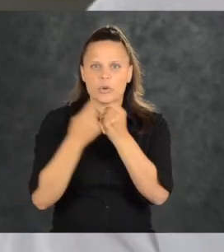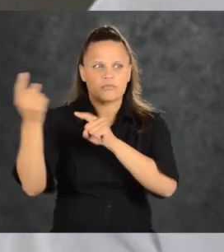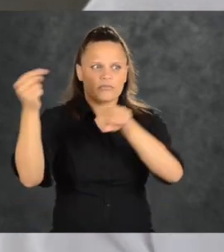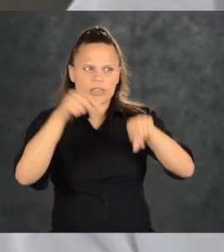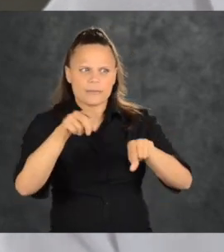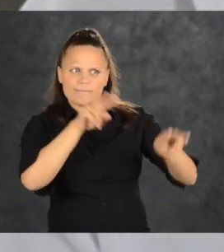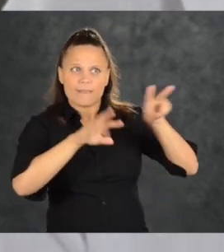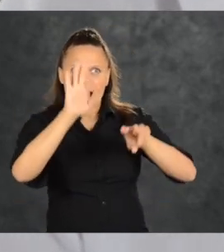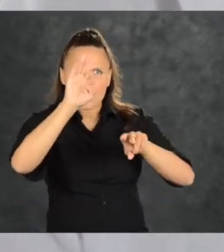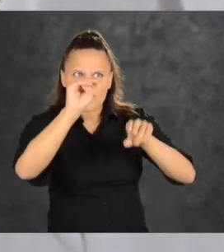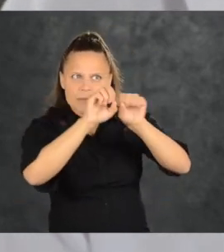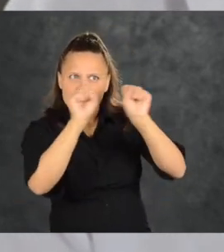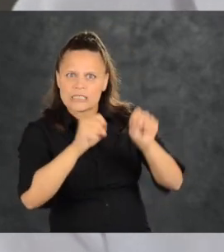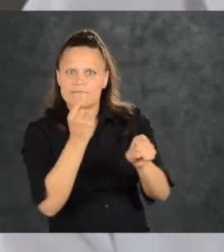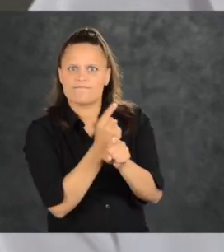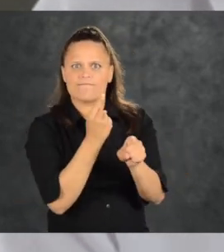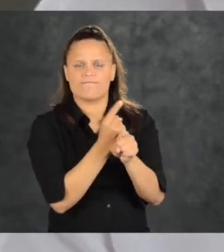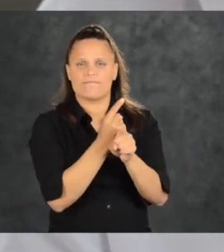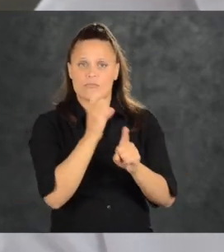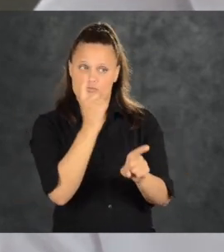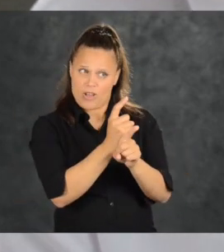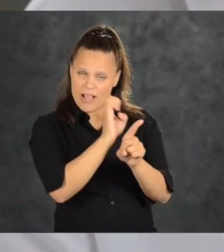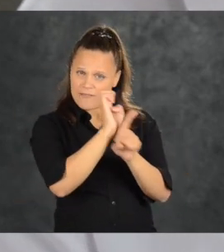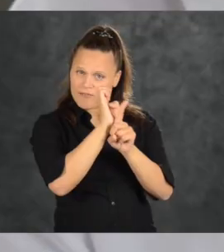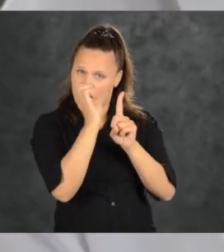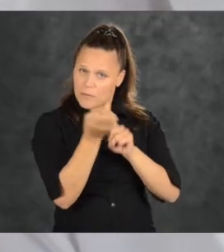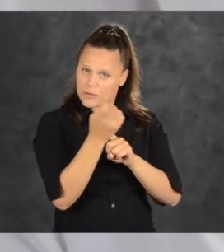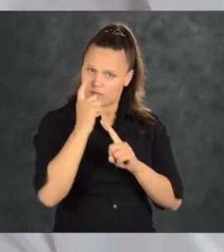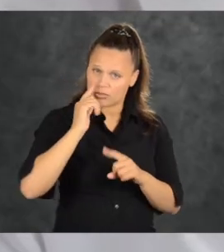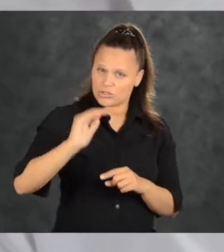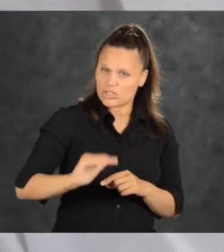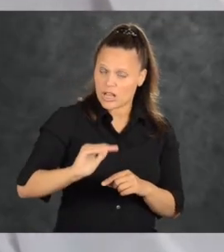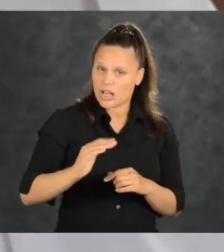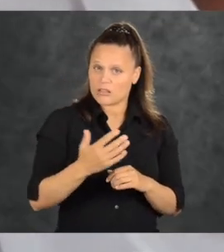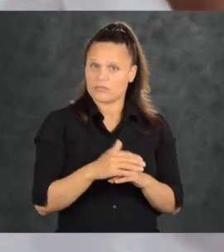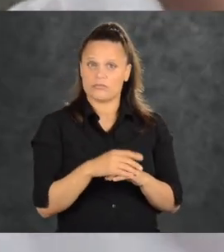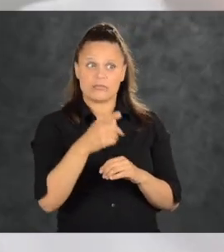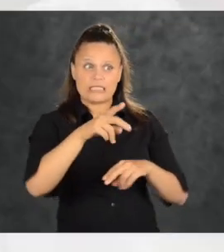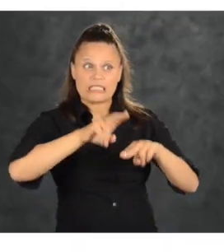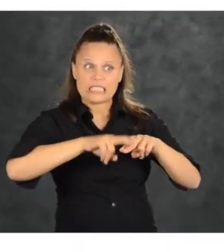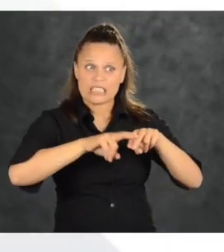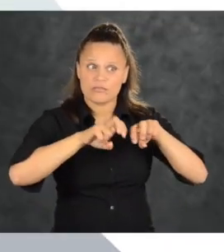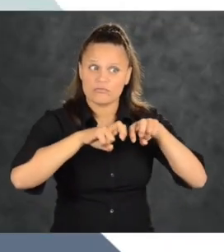contact your vocational rehabilitation counselor, VRC, or Human Resources HR liaison today.